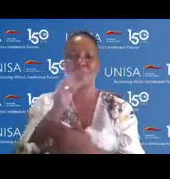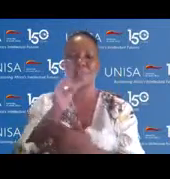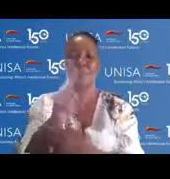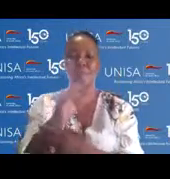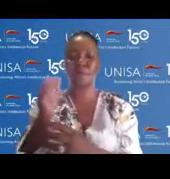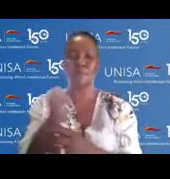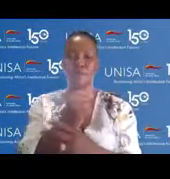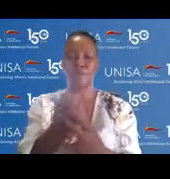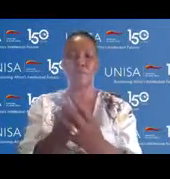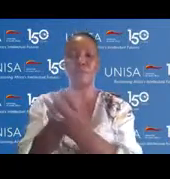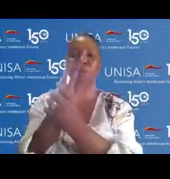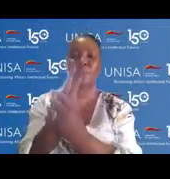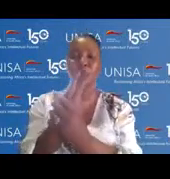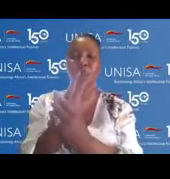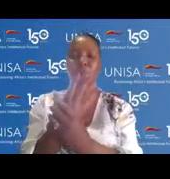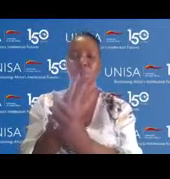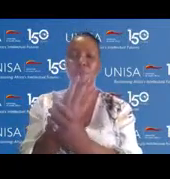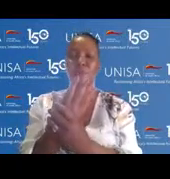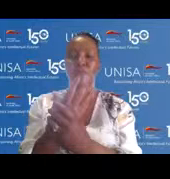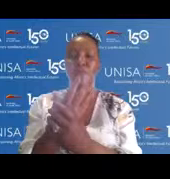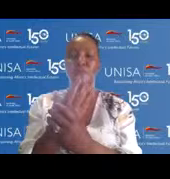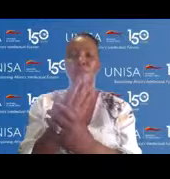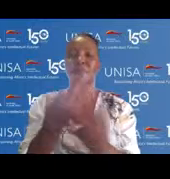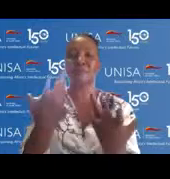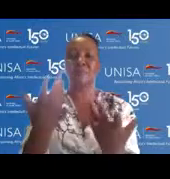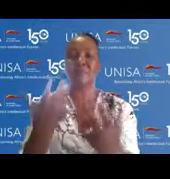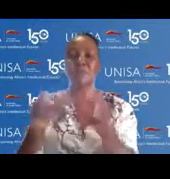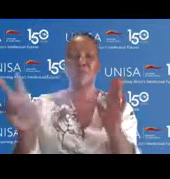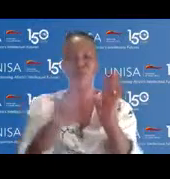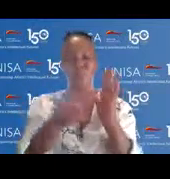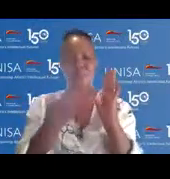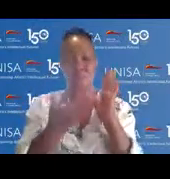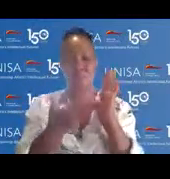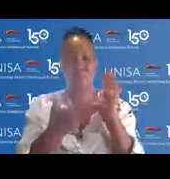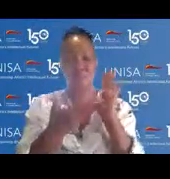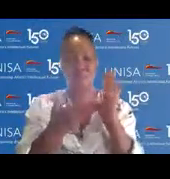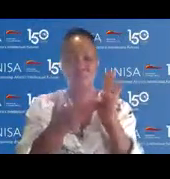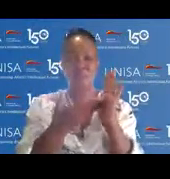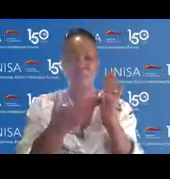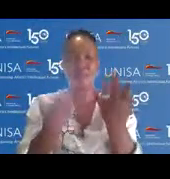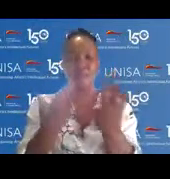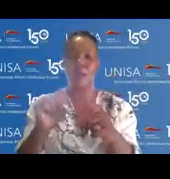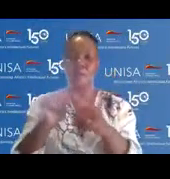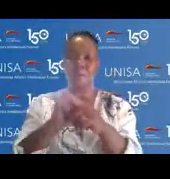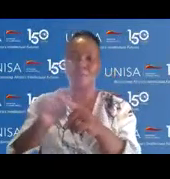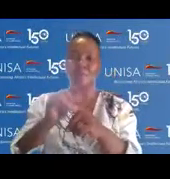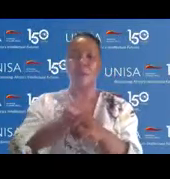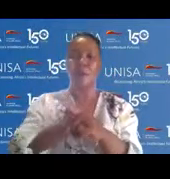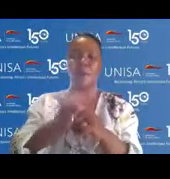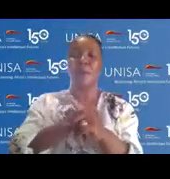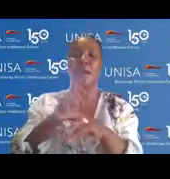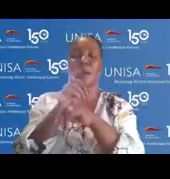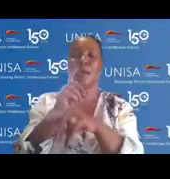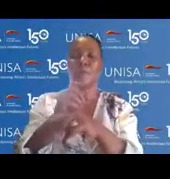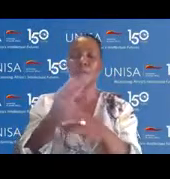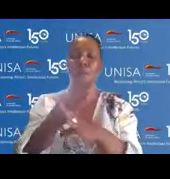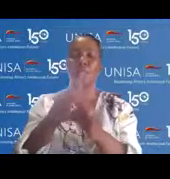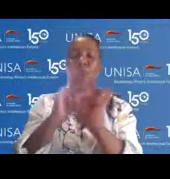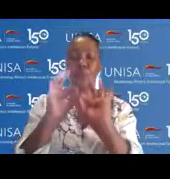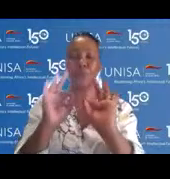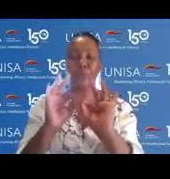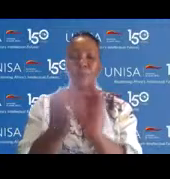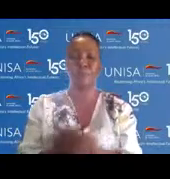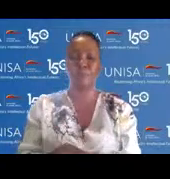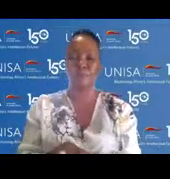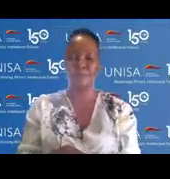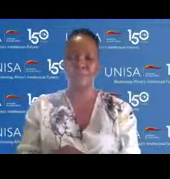feature for me. There we go. You see? And now I can actually test my camera to say, okay, it's working fine. Okay, let me take a